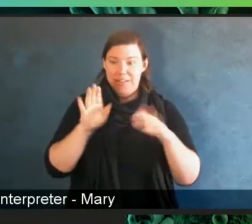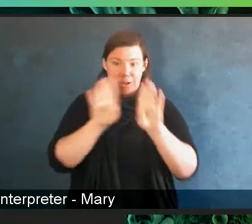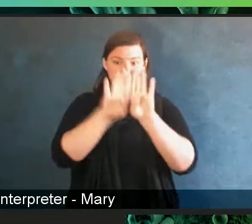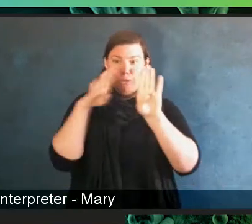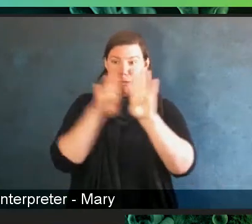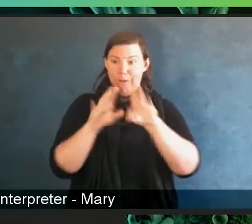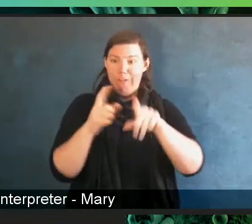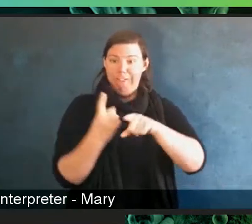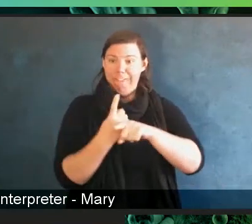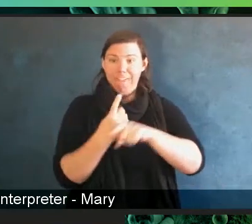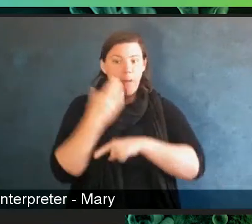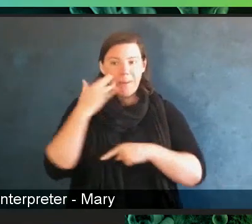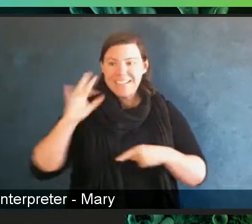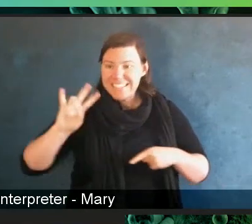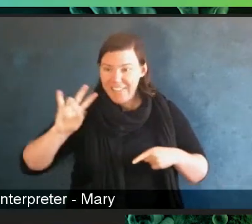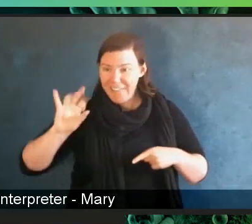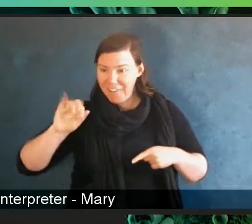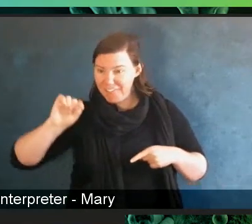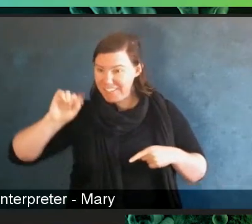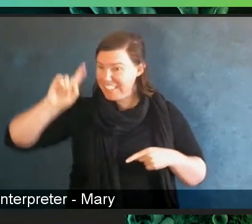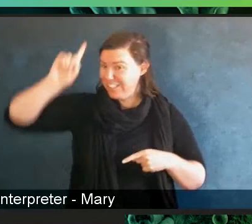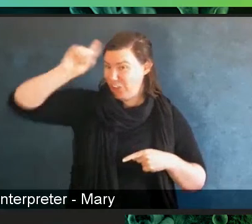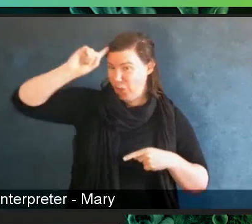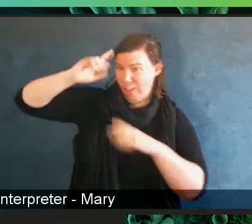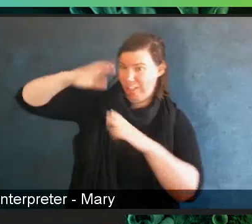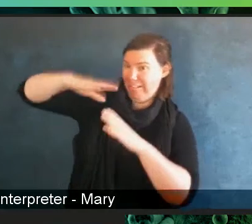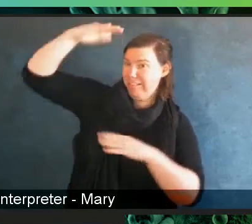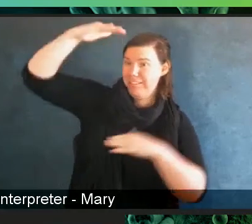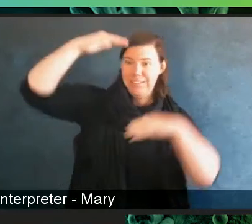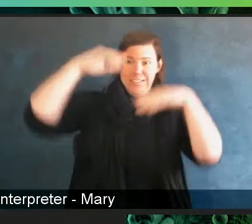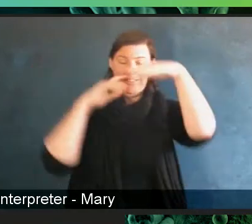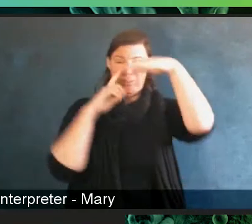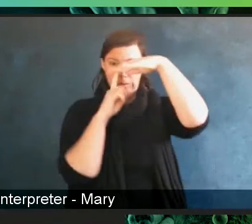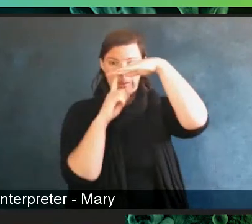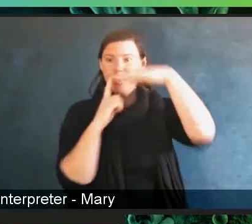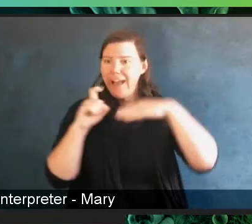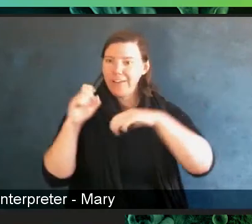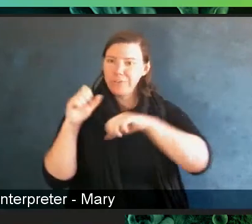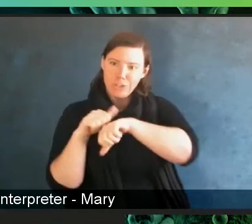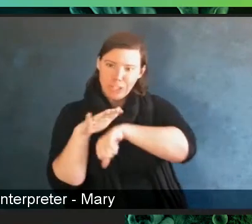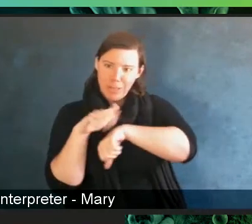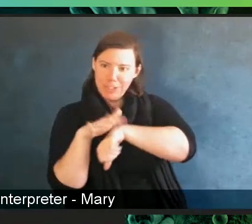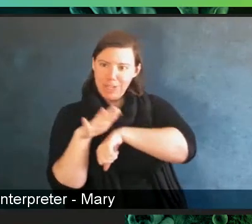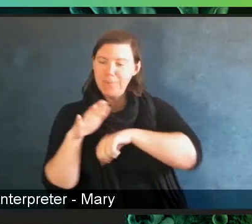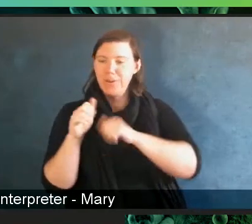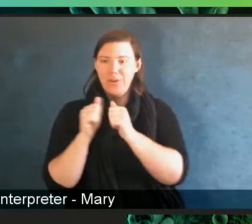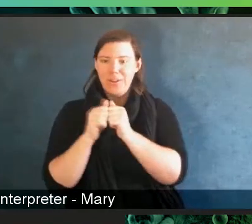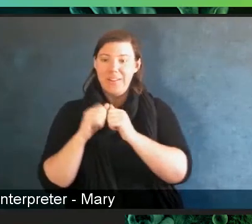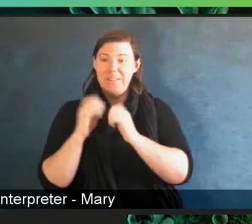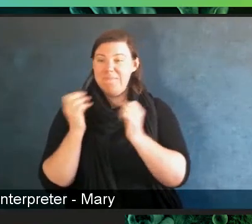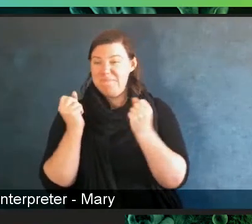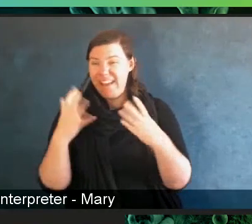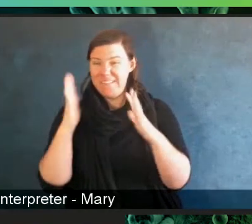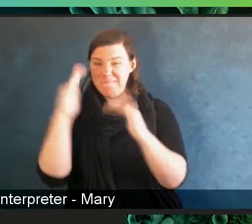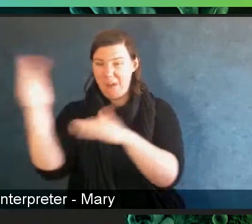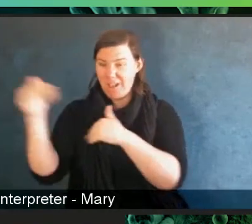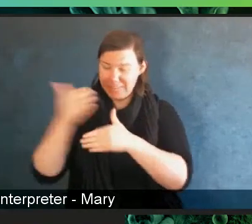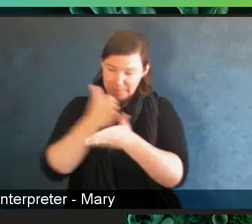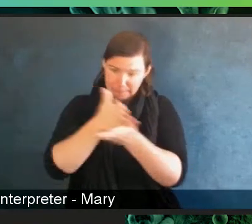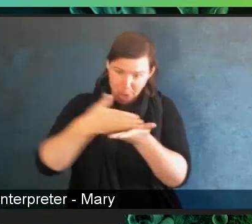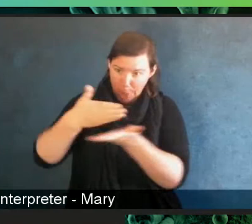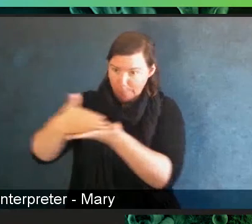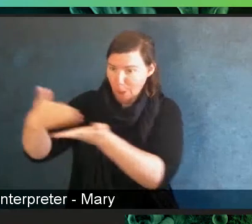these microscopes shipped in many, many boxes. And then we had an engineer on site for the past 4 months who was building